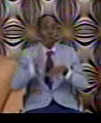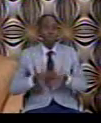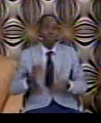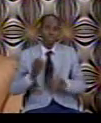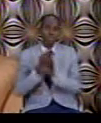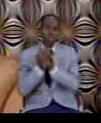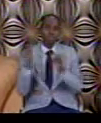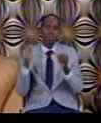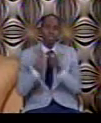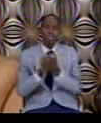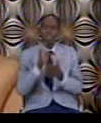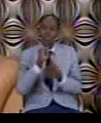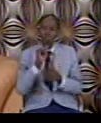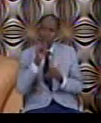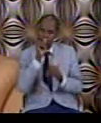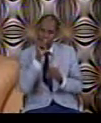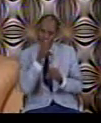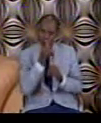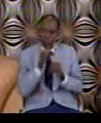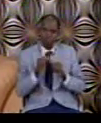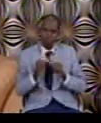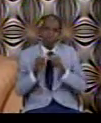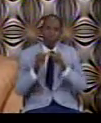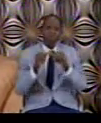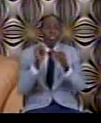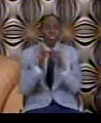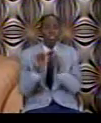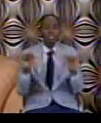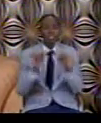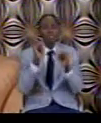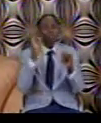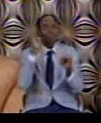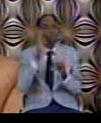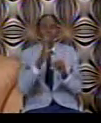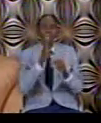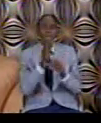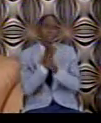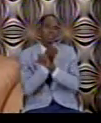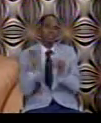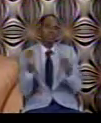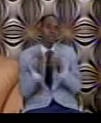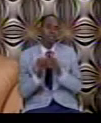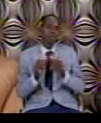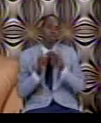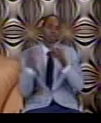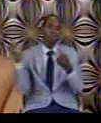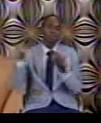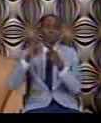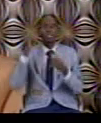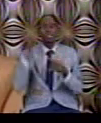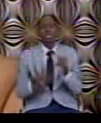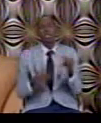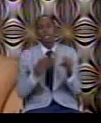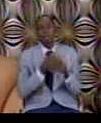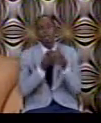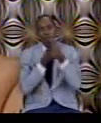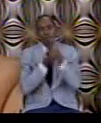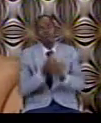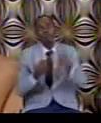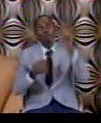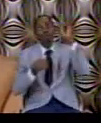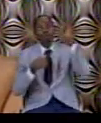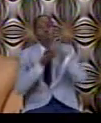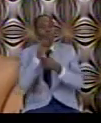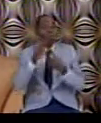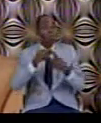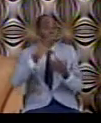enduring. He that endures to the end, the same shall be saved. And follow me. When you get saved,